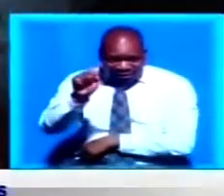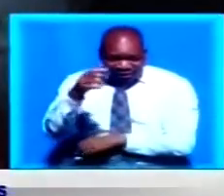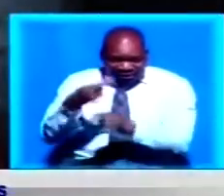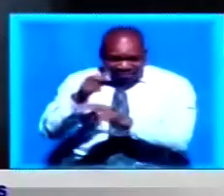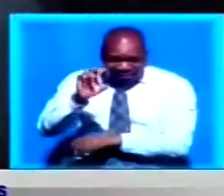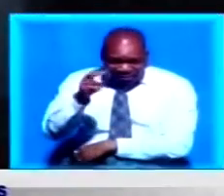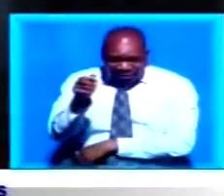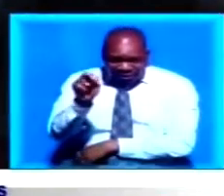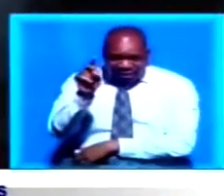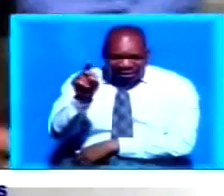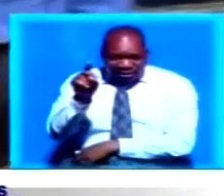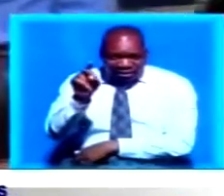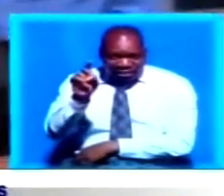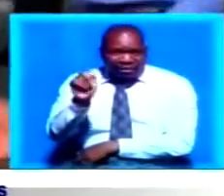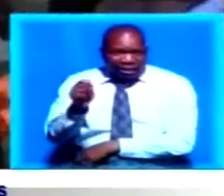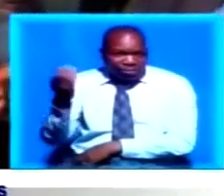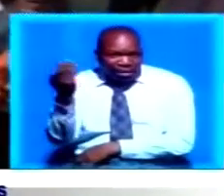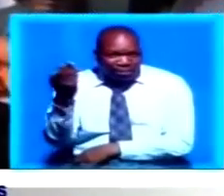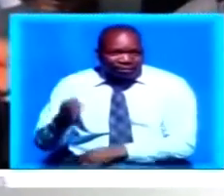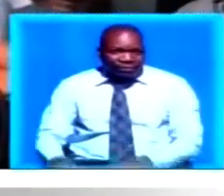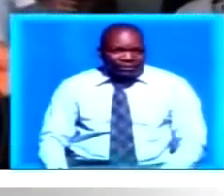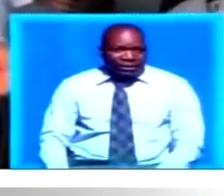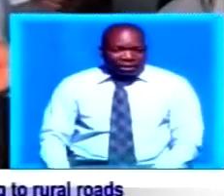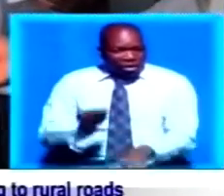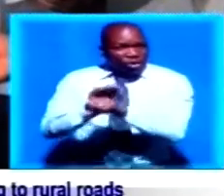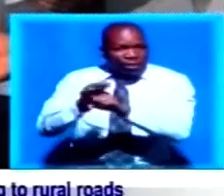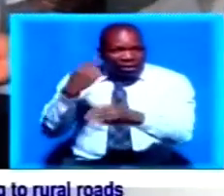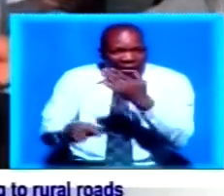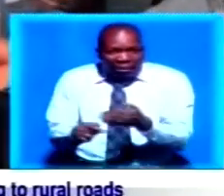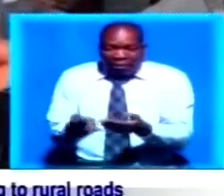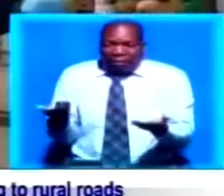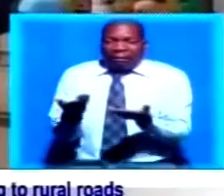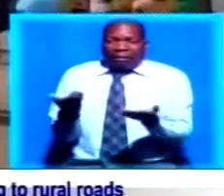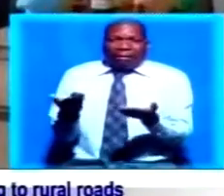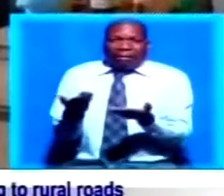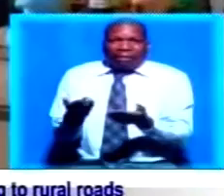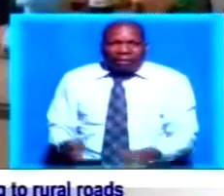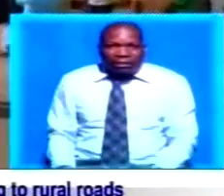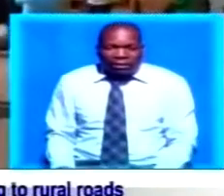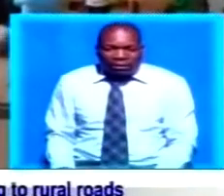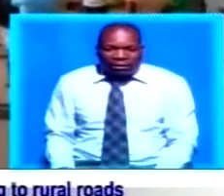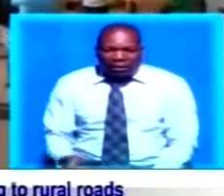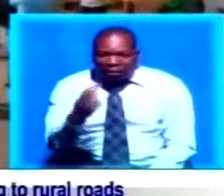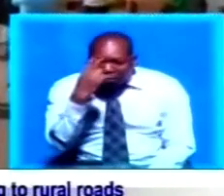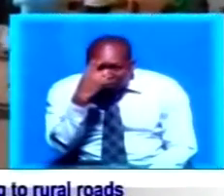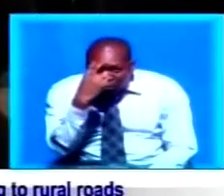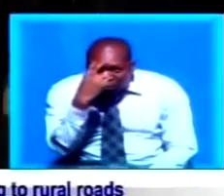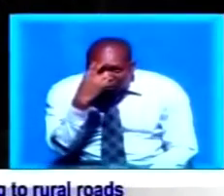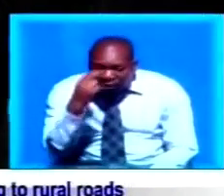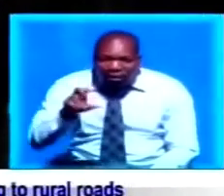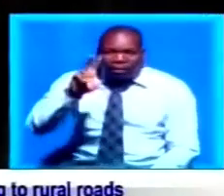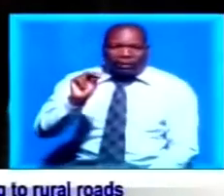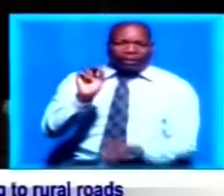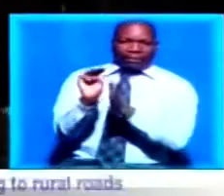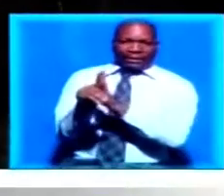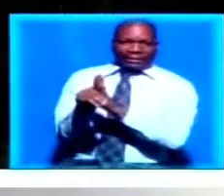Chanda. What time will you hear? No comment, no comment. After waiting for about 30 minutes, the